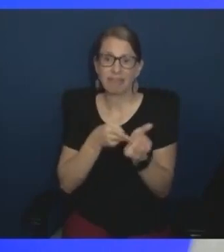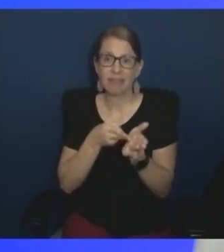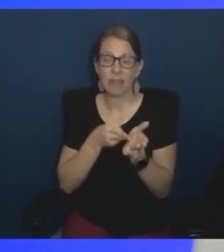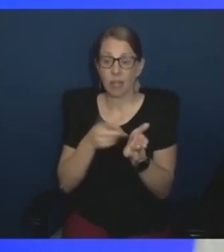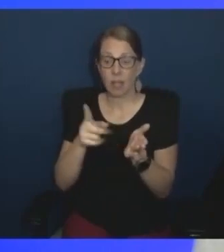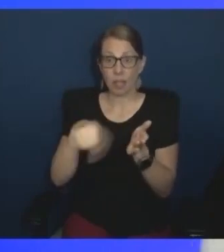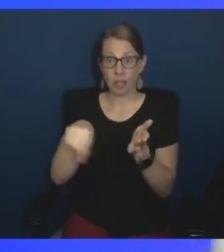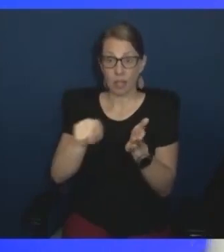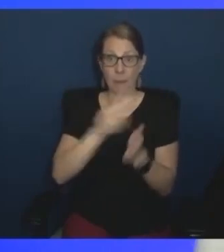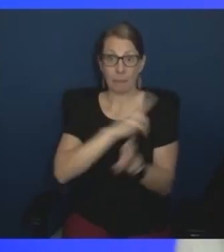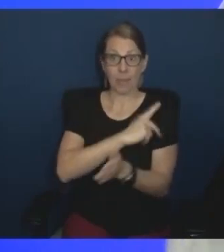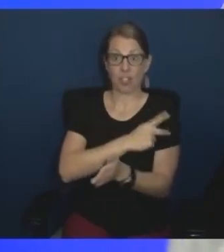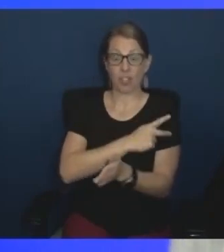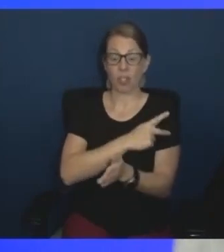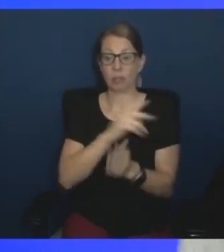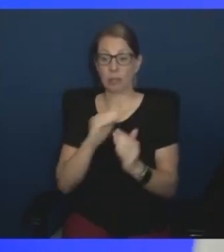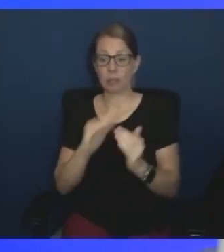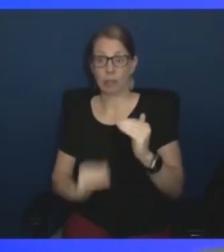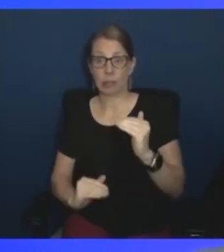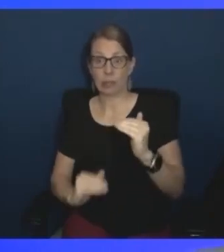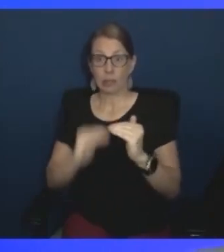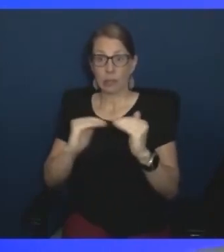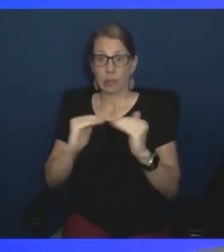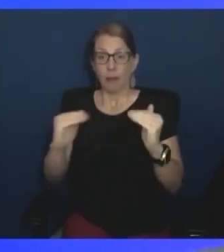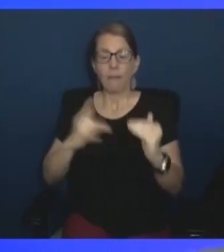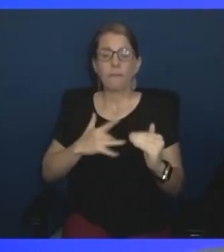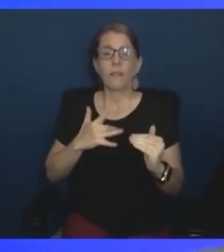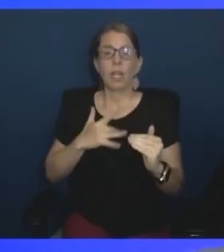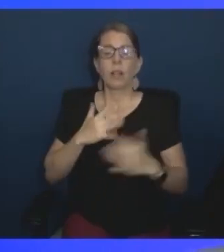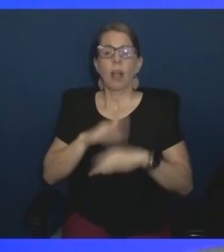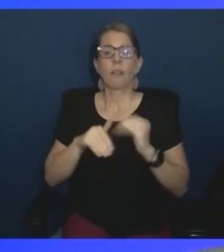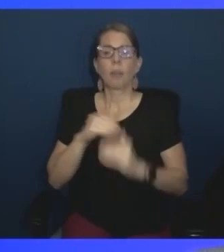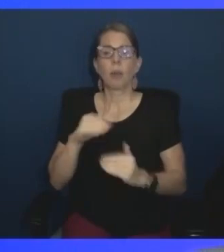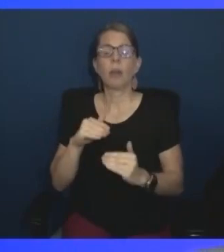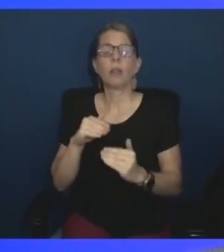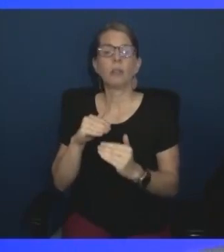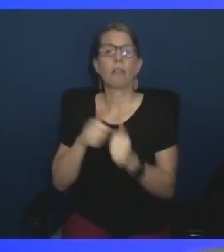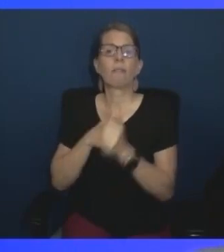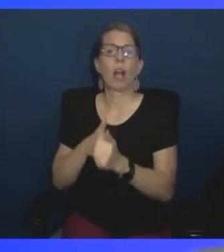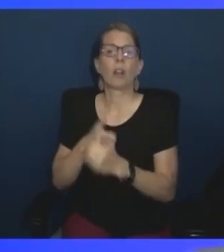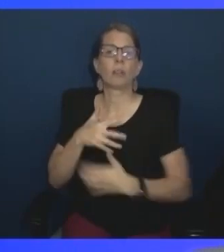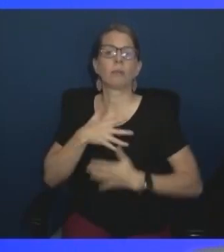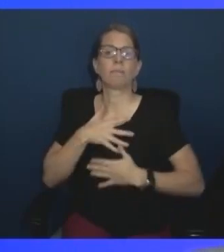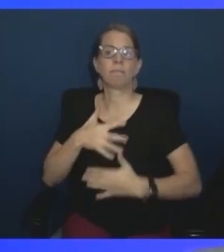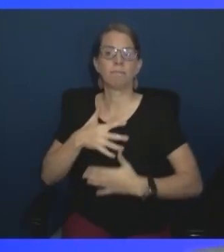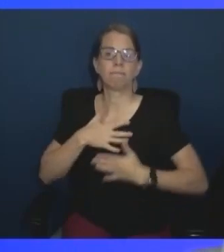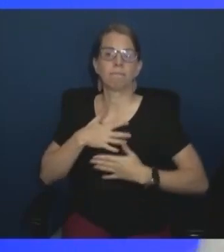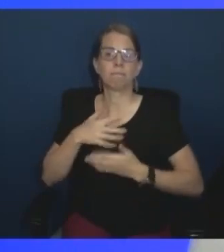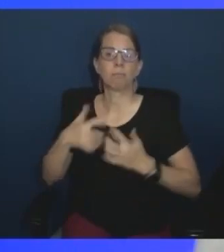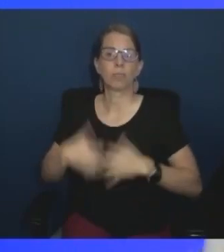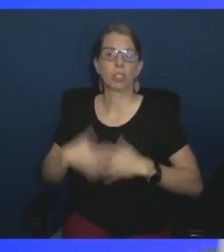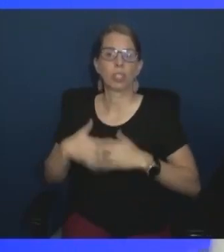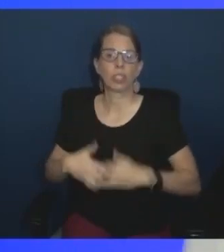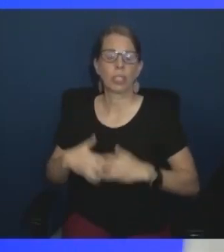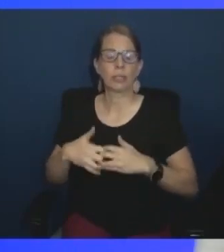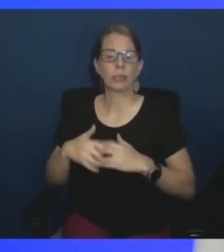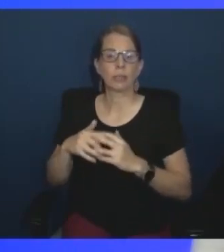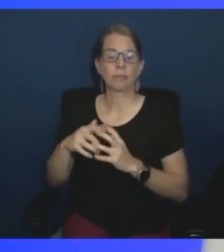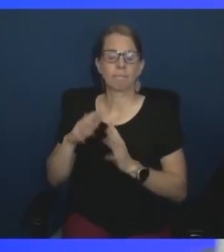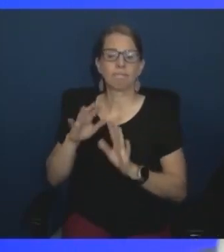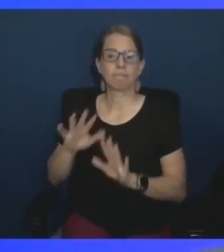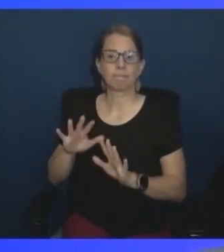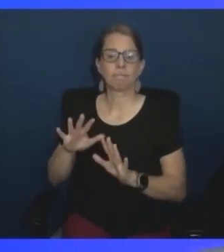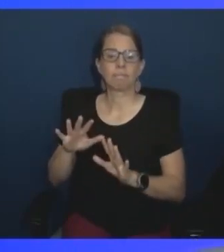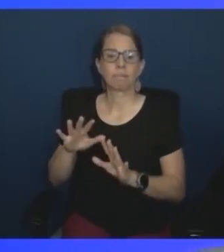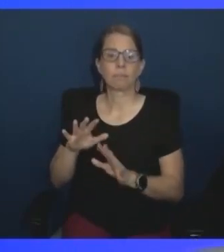level that's comfortable enough for them to be compliant with the ventilator is oftentimes really challenging, and is dynamic,